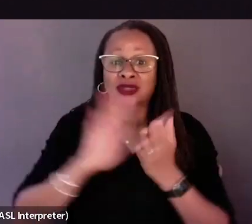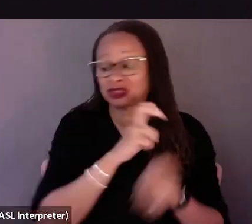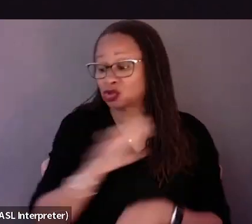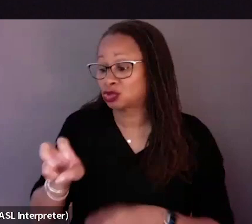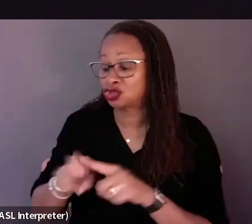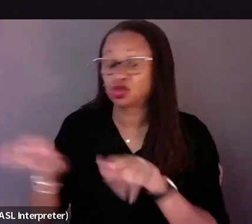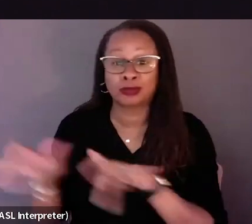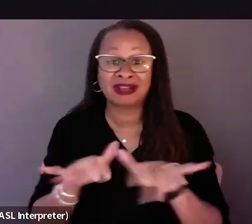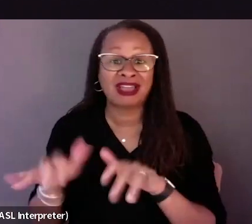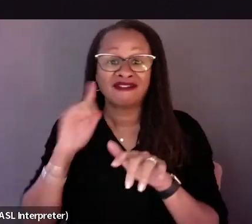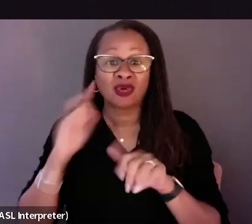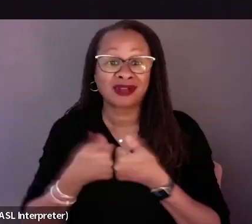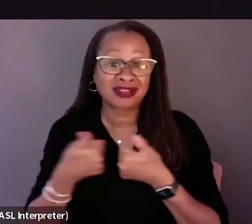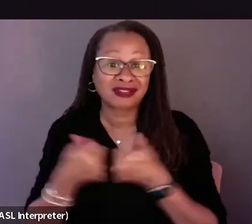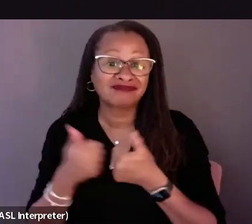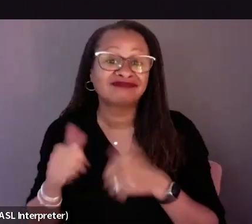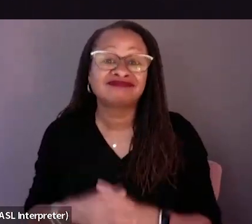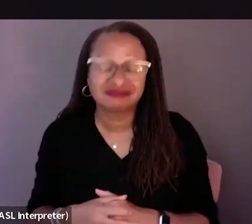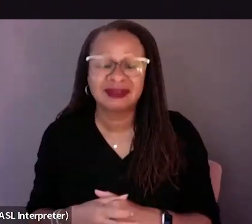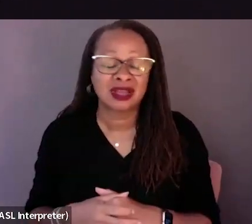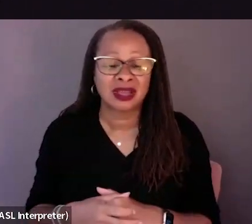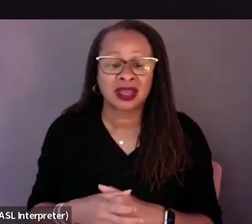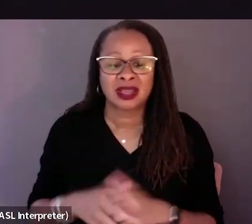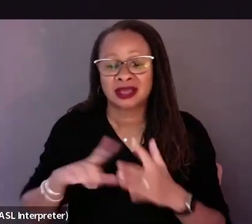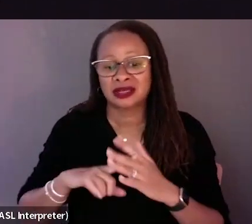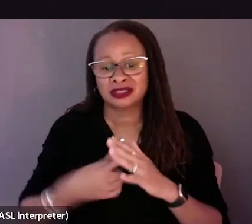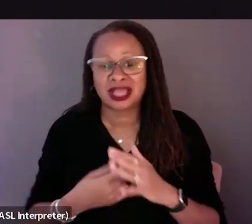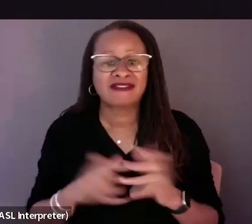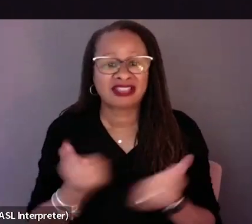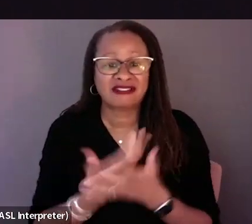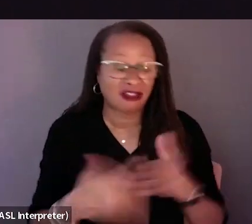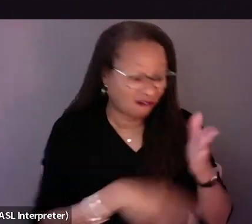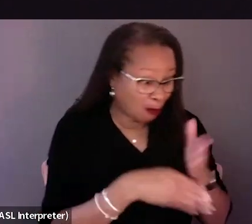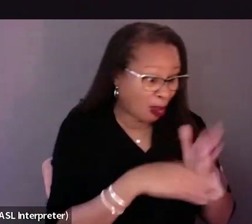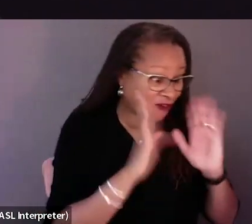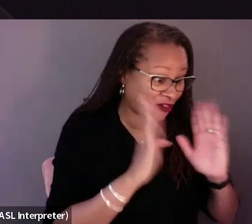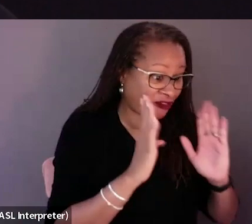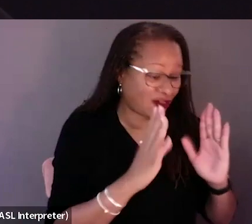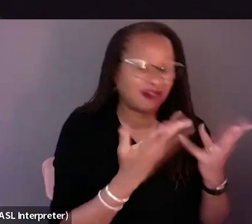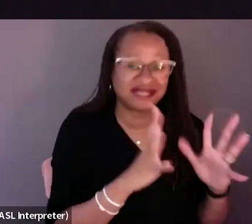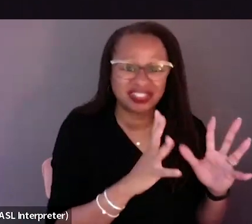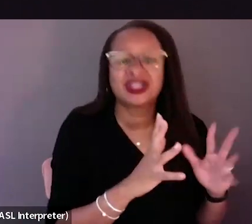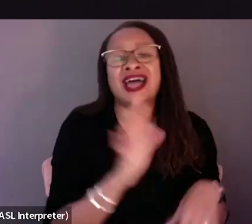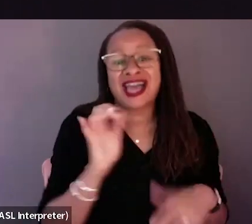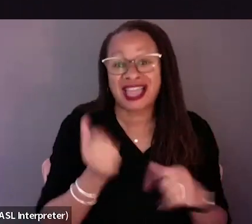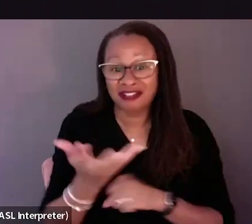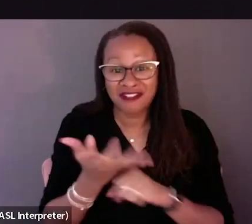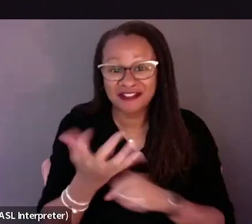when Chopin competition is starting, like Poles switch from football to scherzo, etudes,